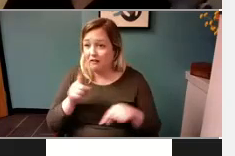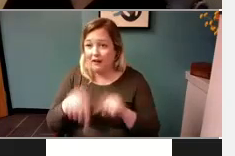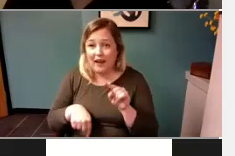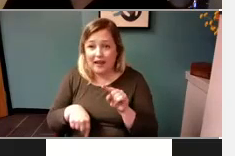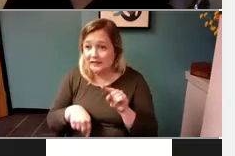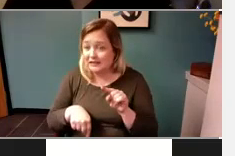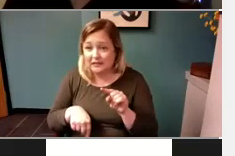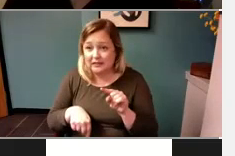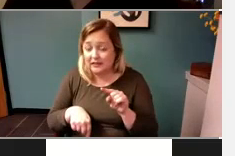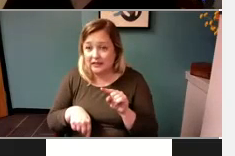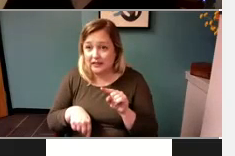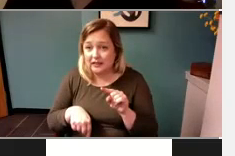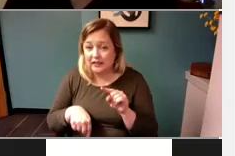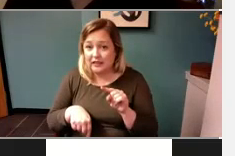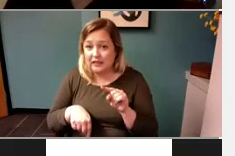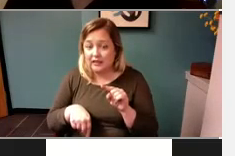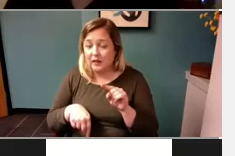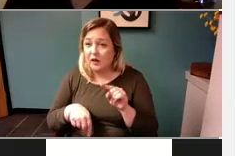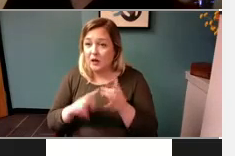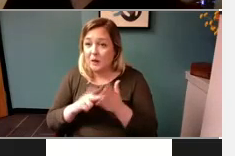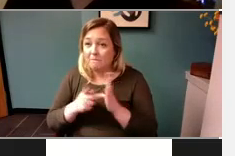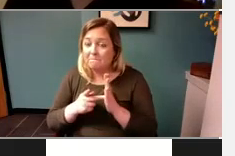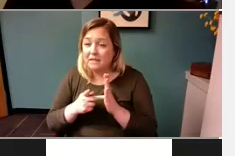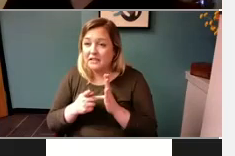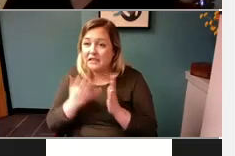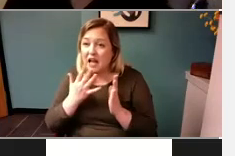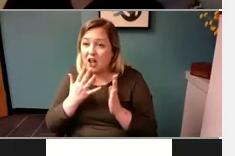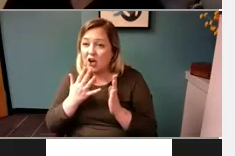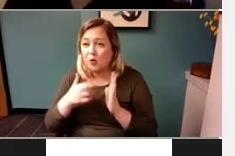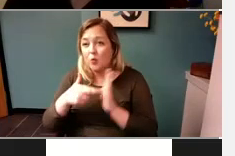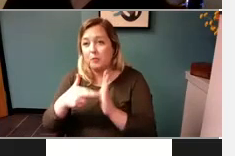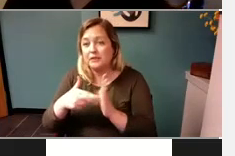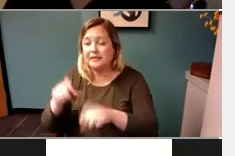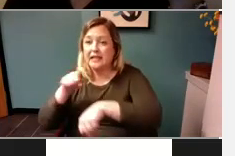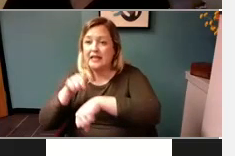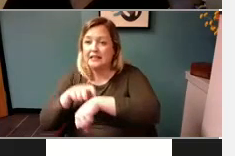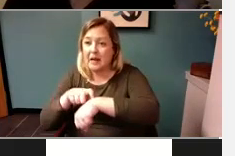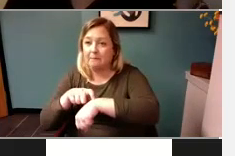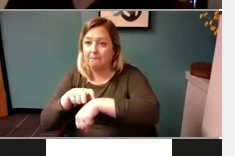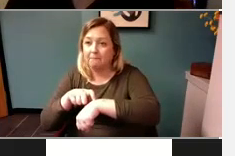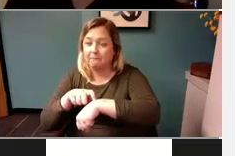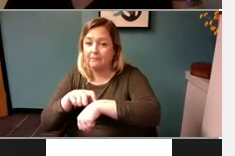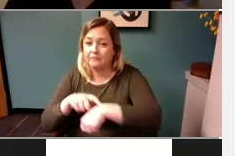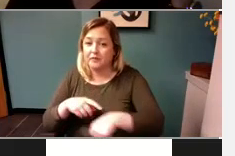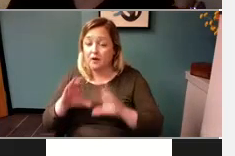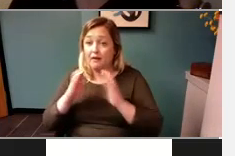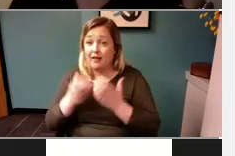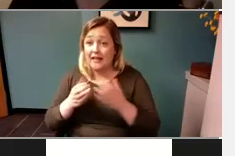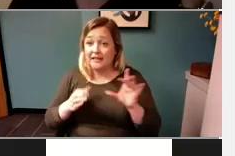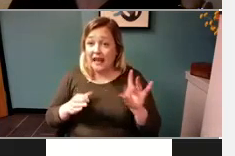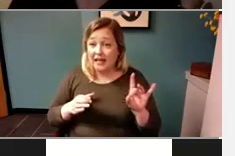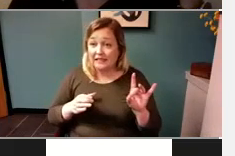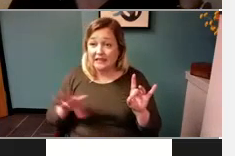colors are time slots. So in that scenario, we cannot have class 8 exam and class 6 exam in the